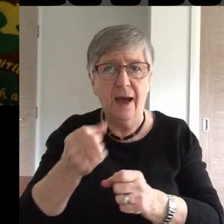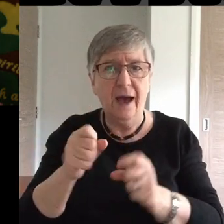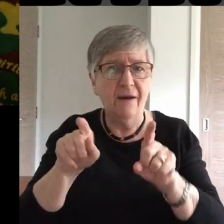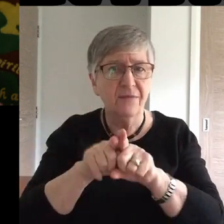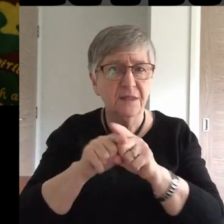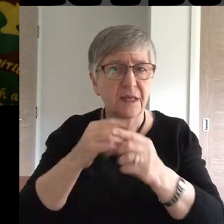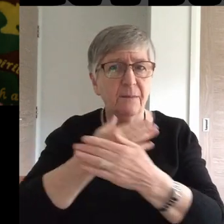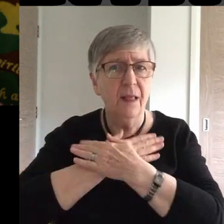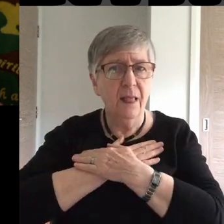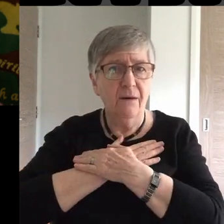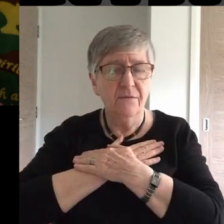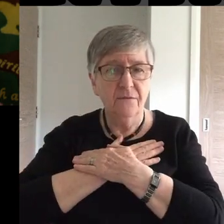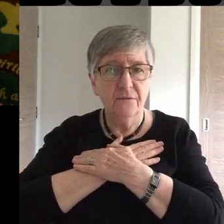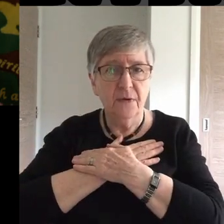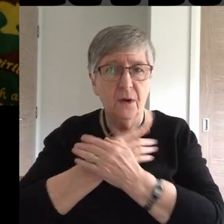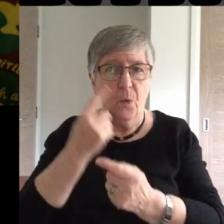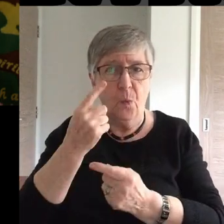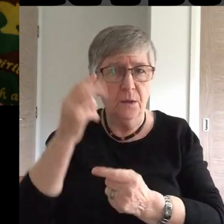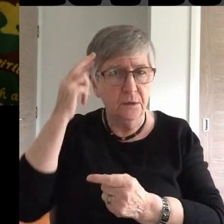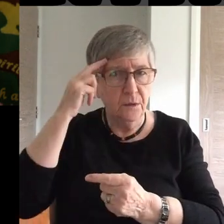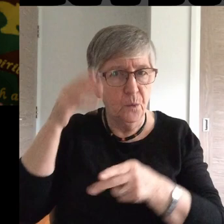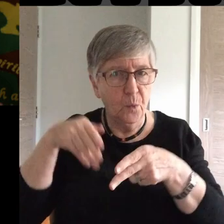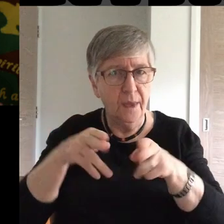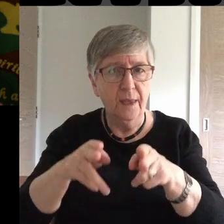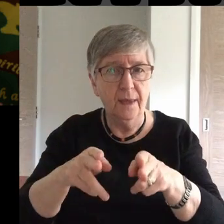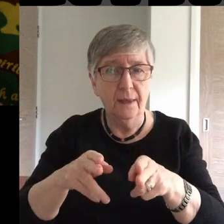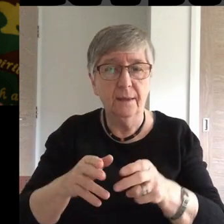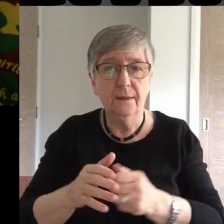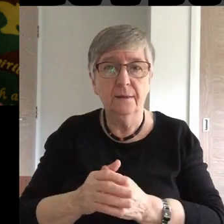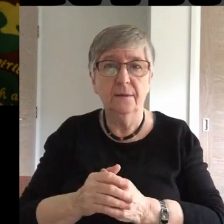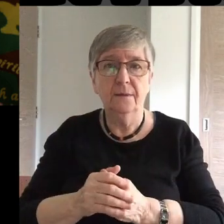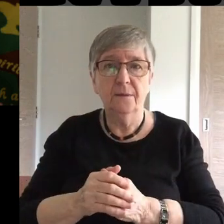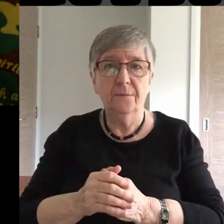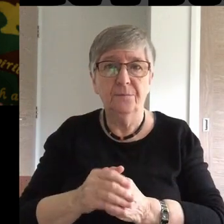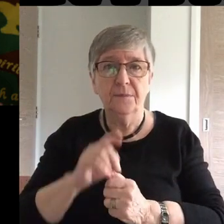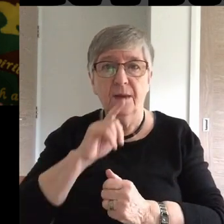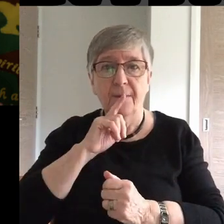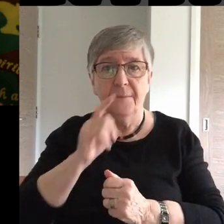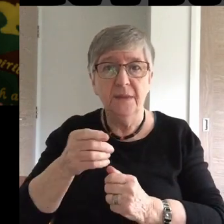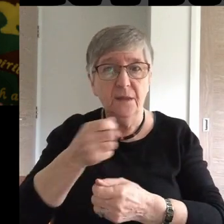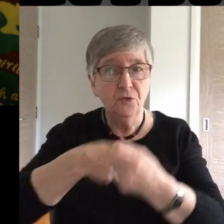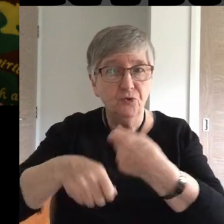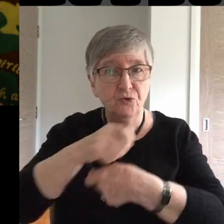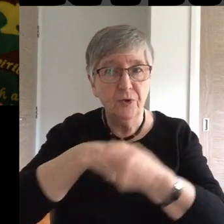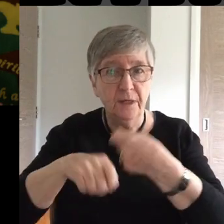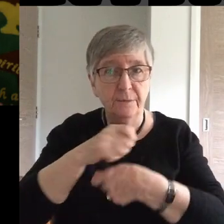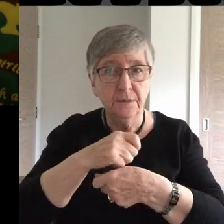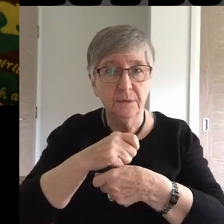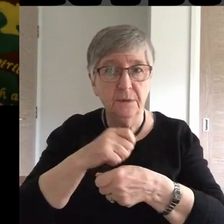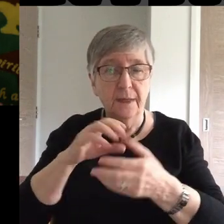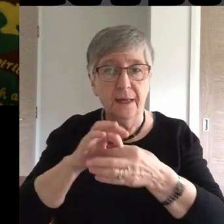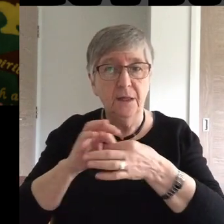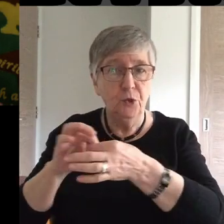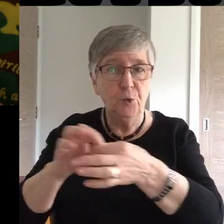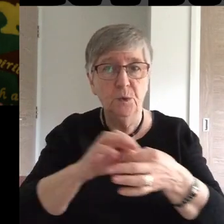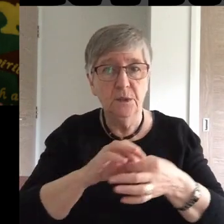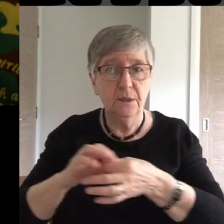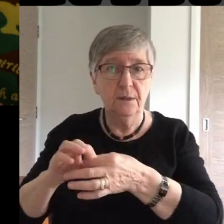same love. Be one in spirit and one in mind. Be shaped in